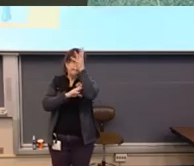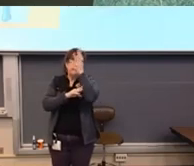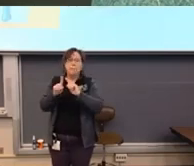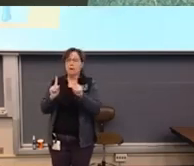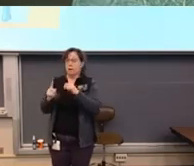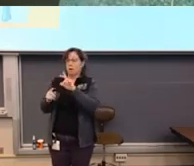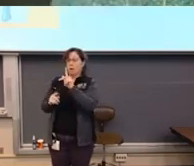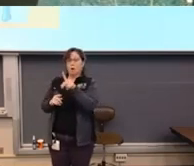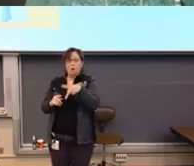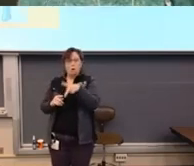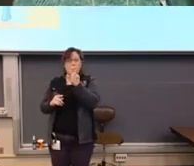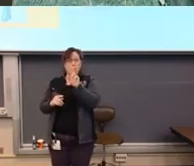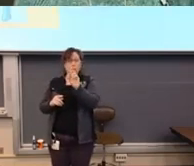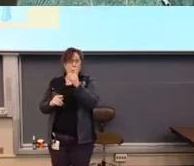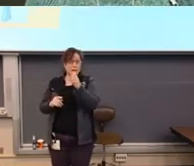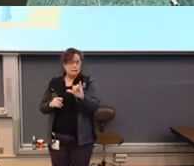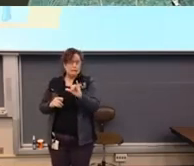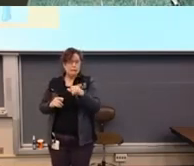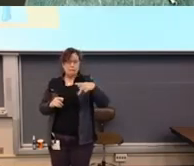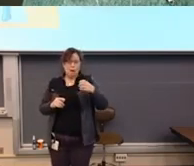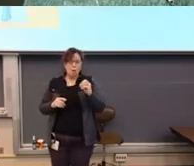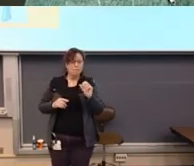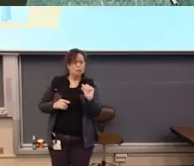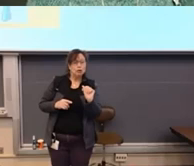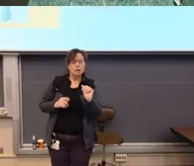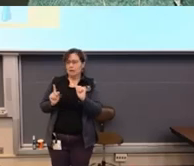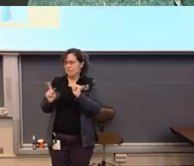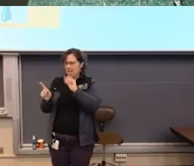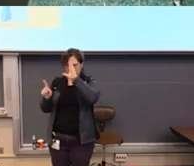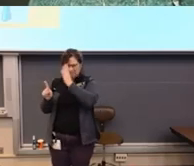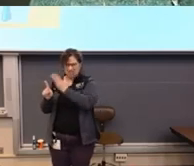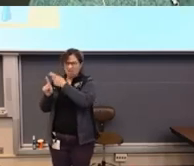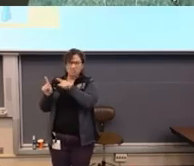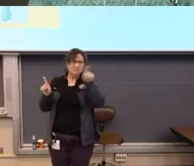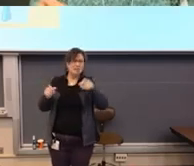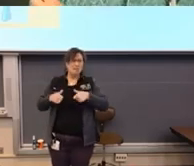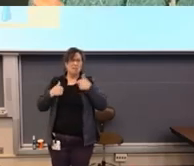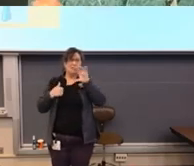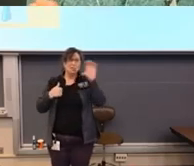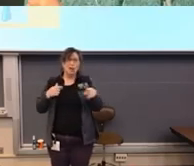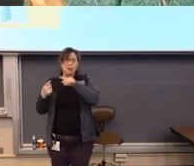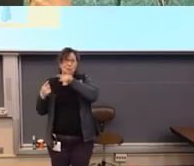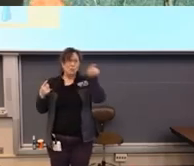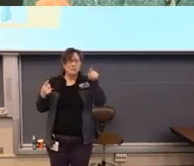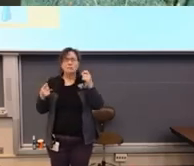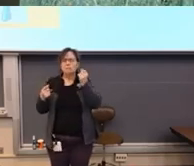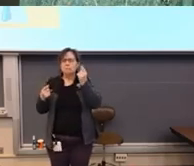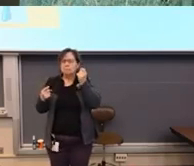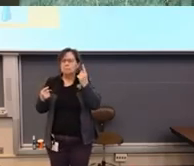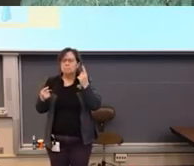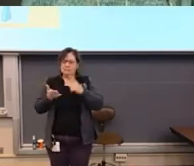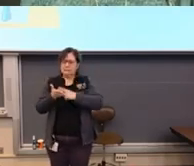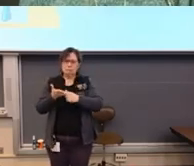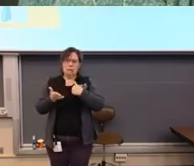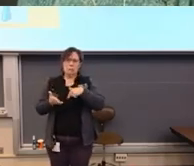healthcare proxy and power of attorney might be the son who lives in Chicago, right? So sometimes we don't do that.